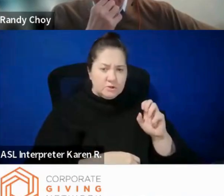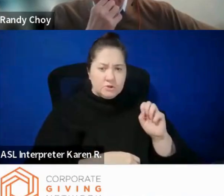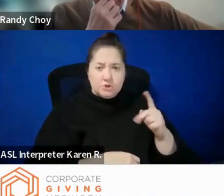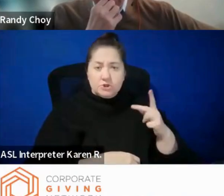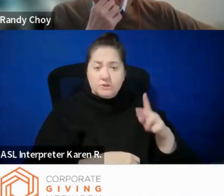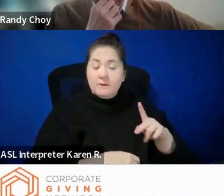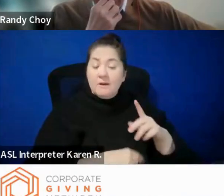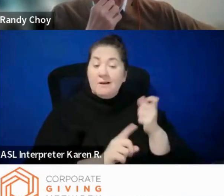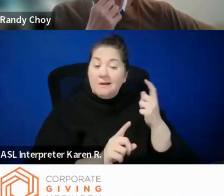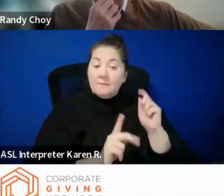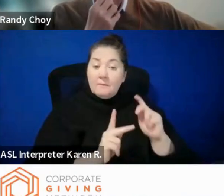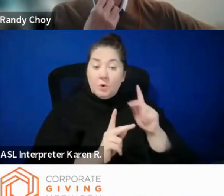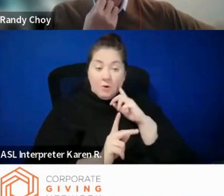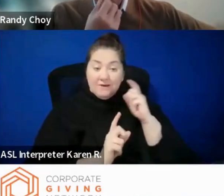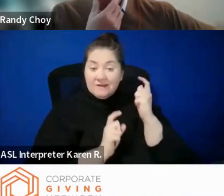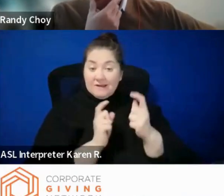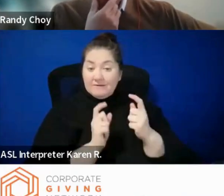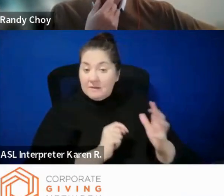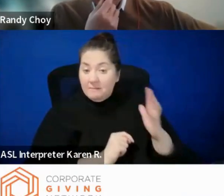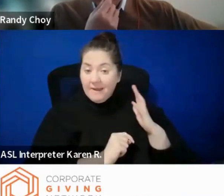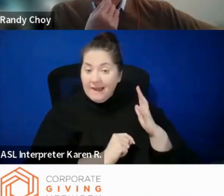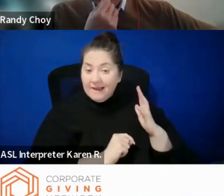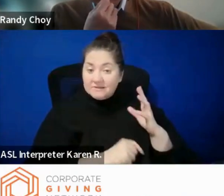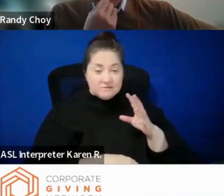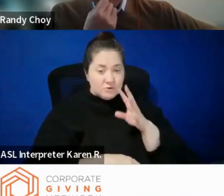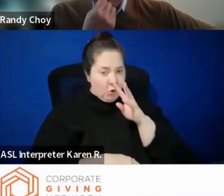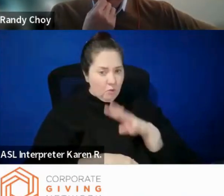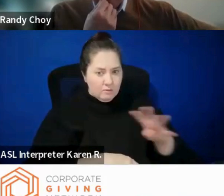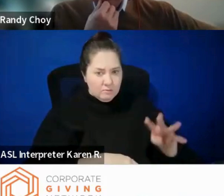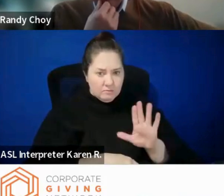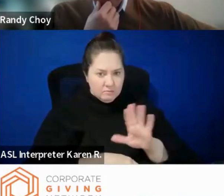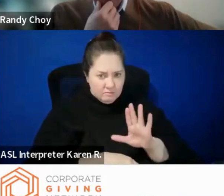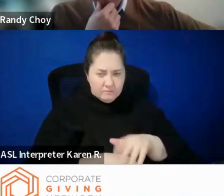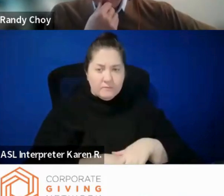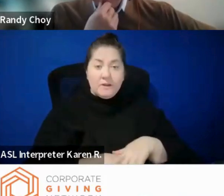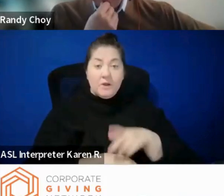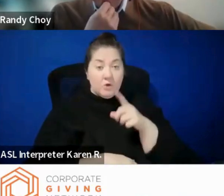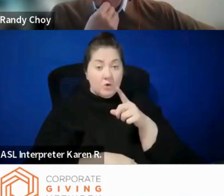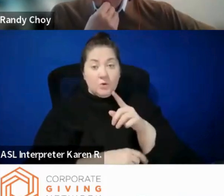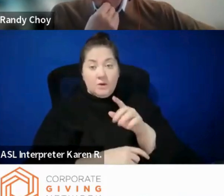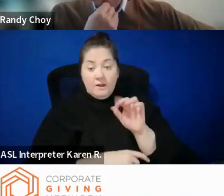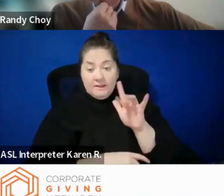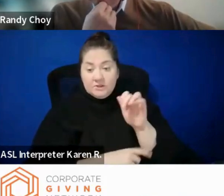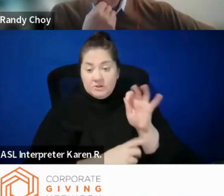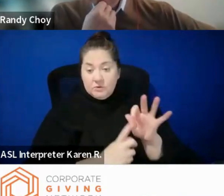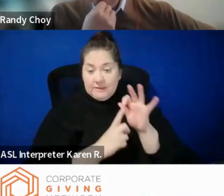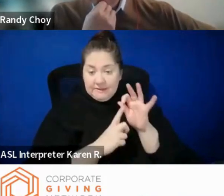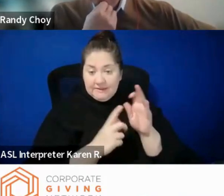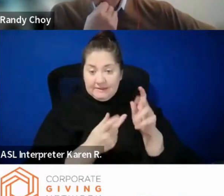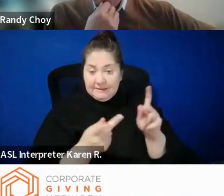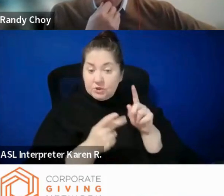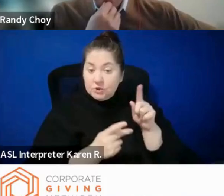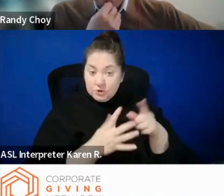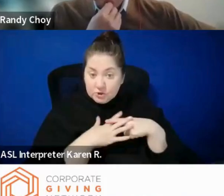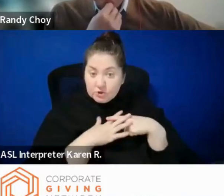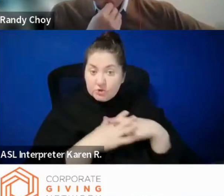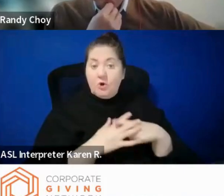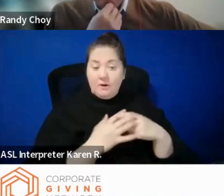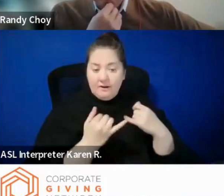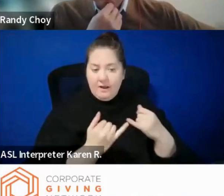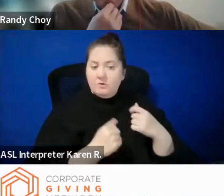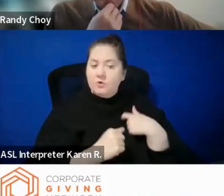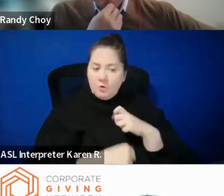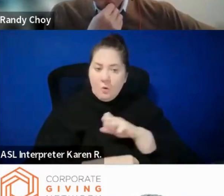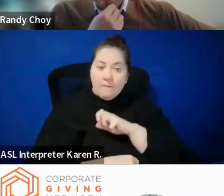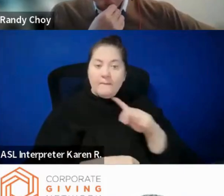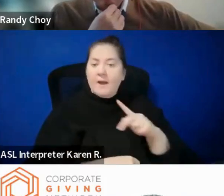And even now, Alicia, you're in a unique position because you're just starting. And so, you're somebody who could